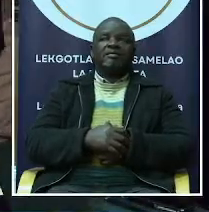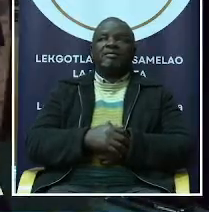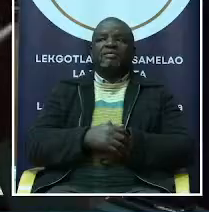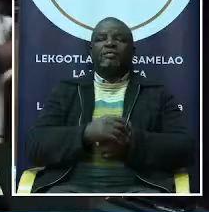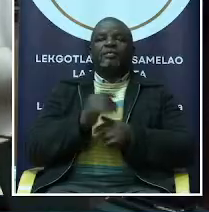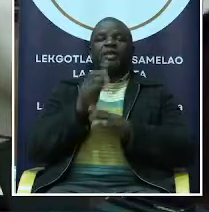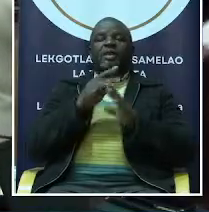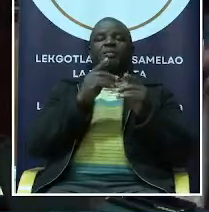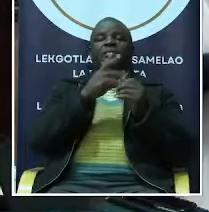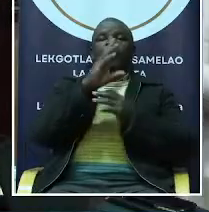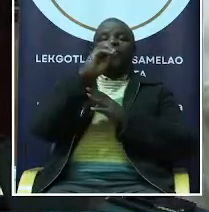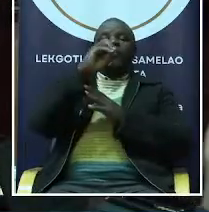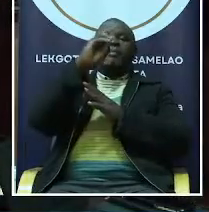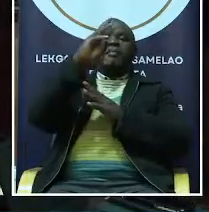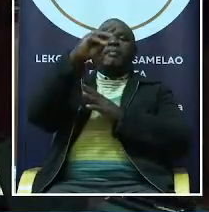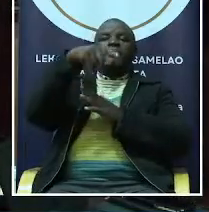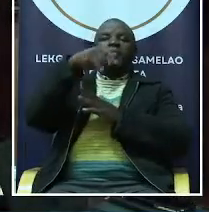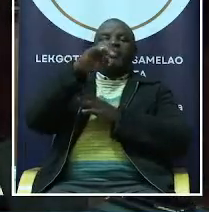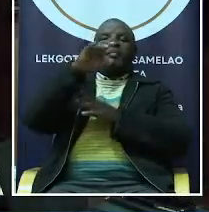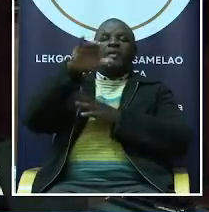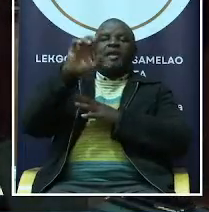Honorable Umpile Mate.